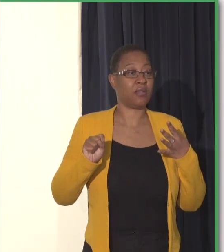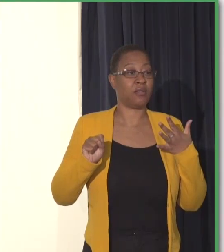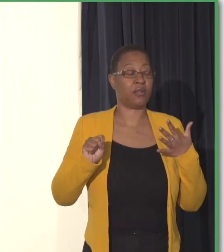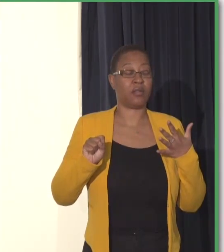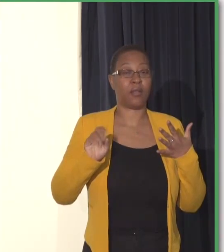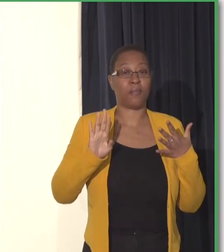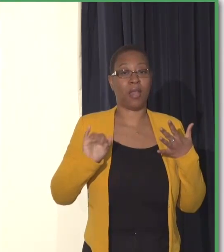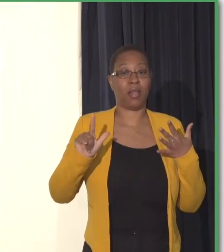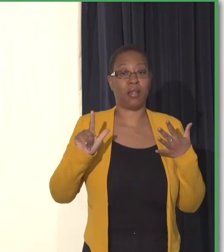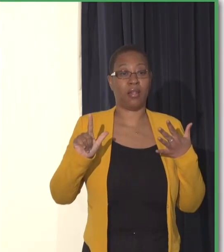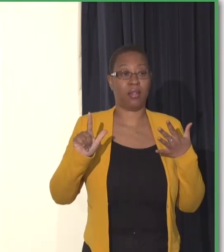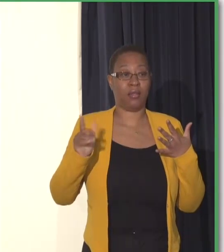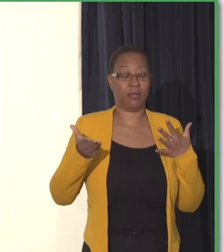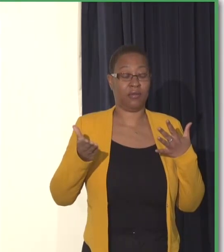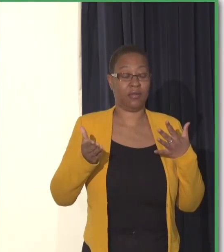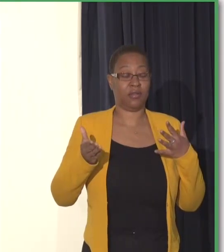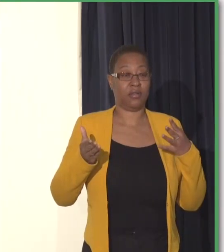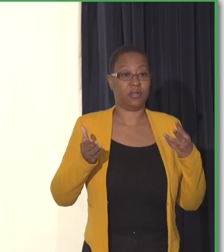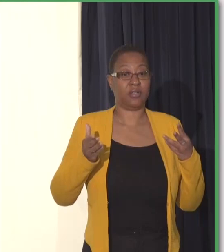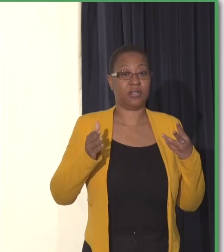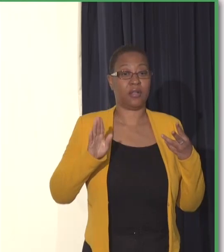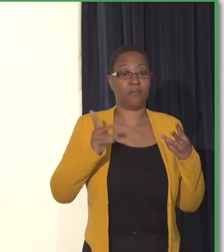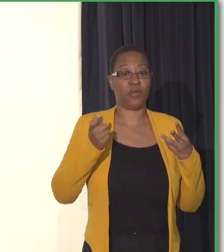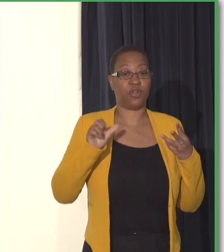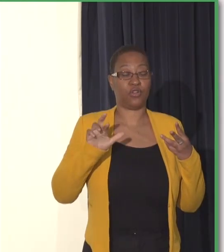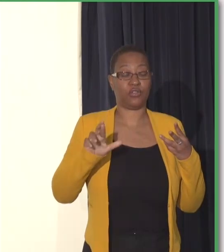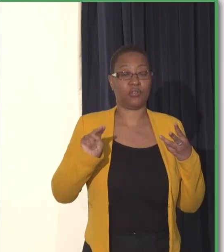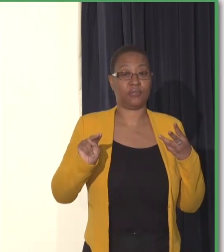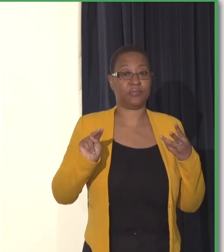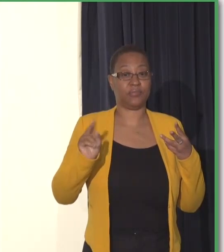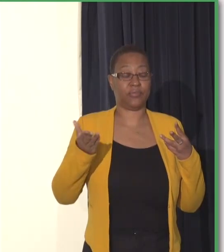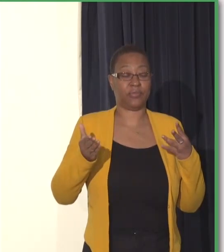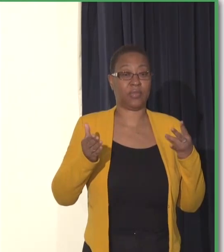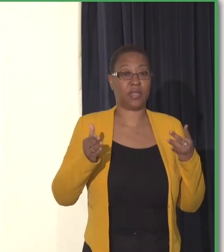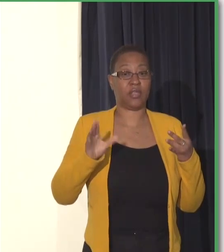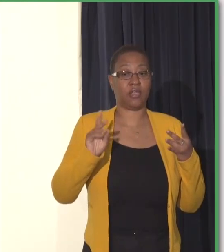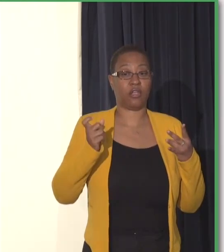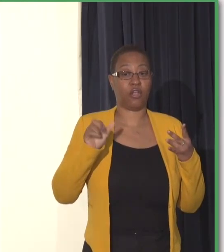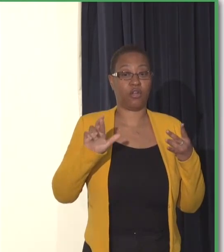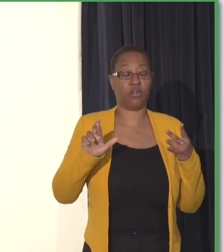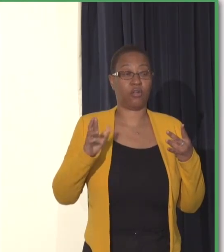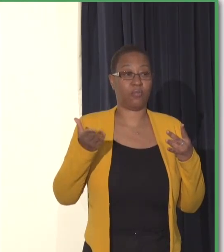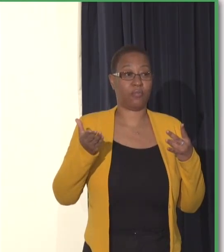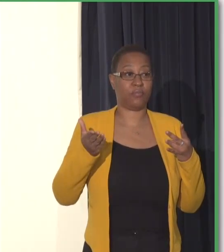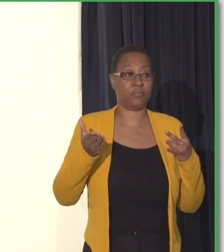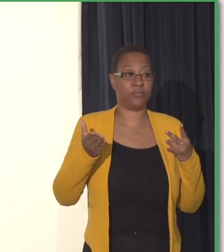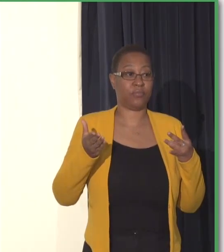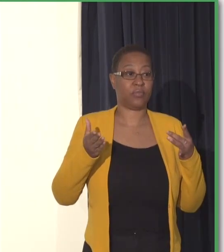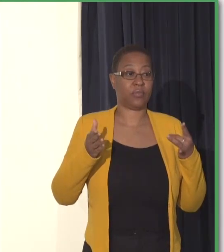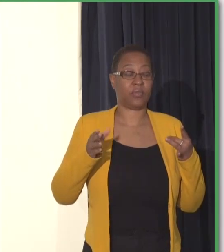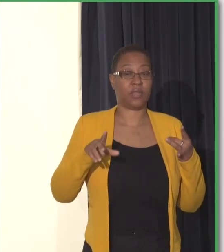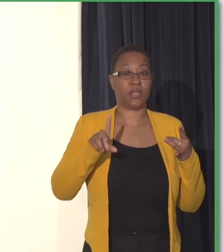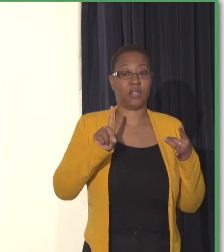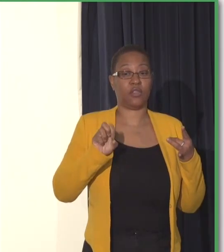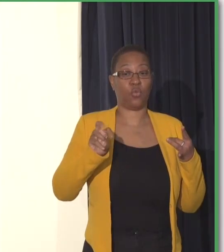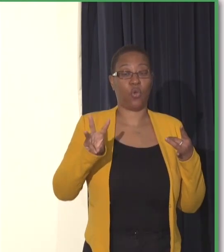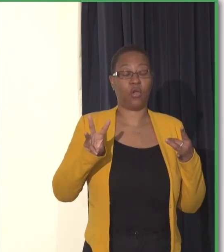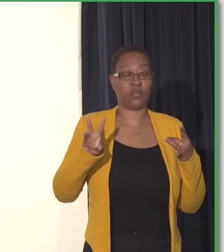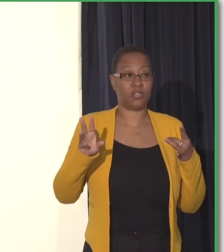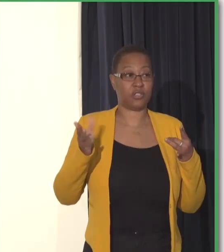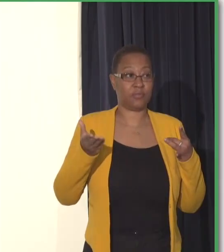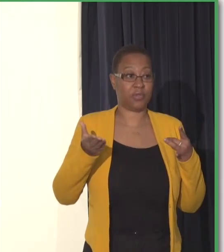Commissioner Bell? Present. Commissioner Burton? Present. Commissioner Carter? Present. Commissioner DeWalsh?